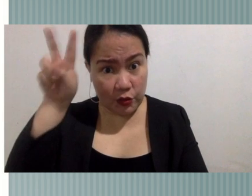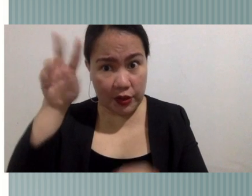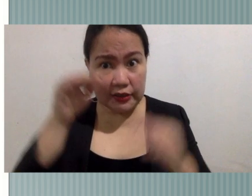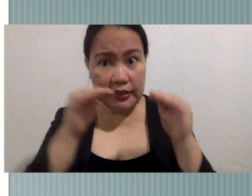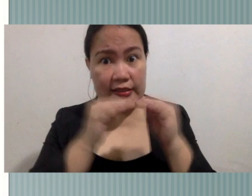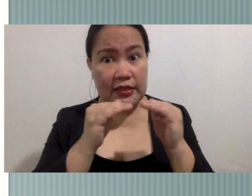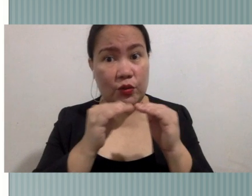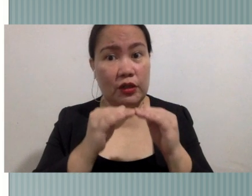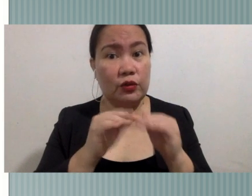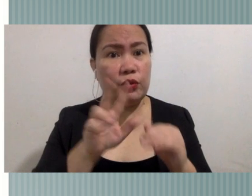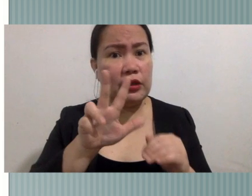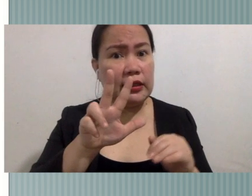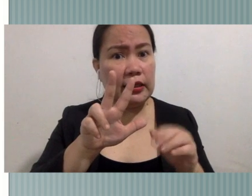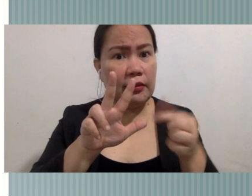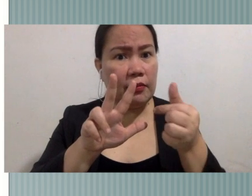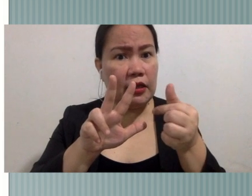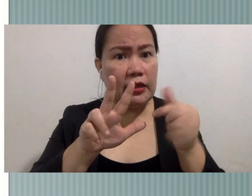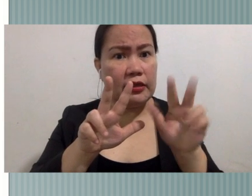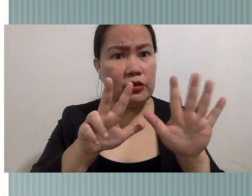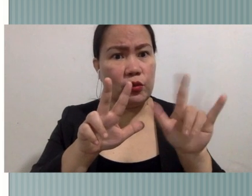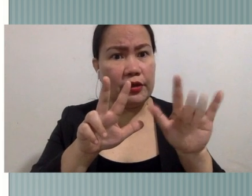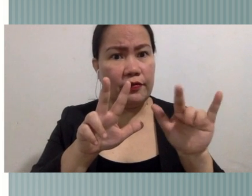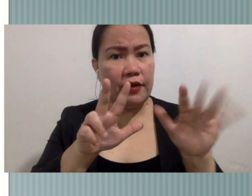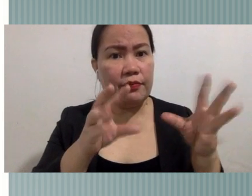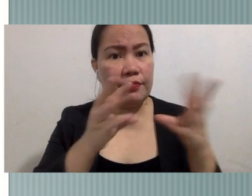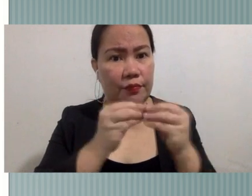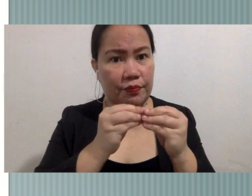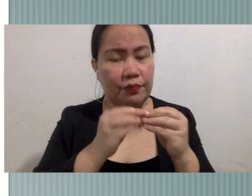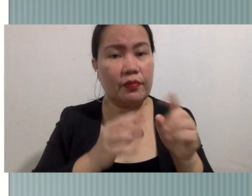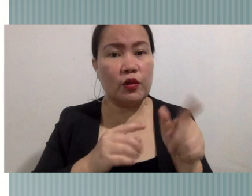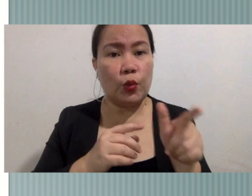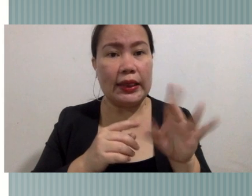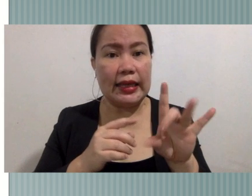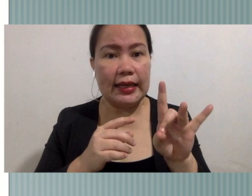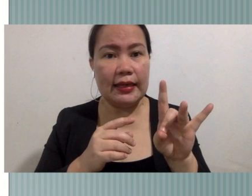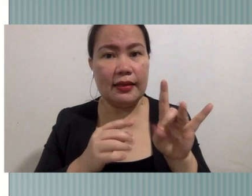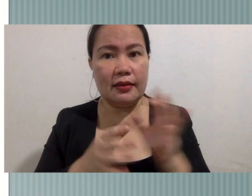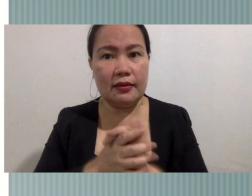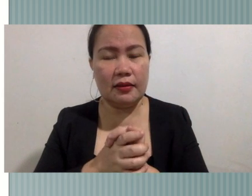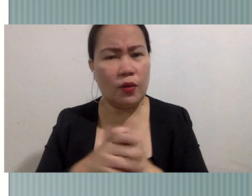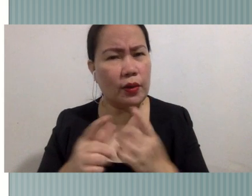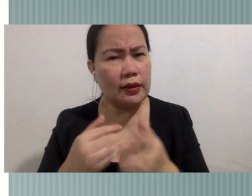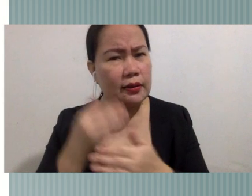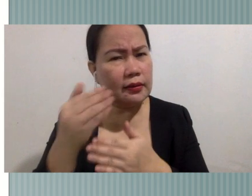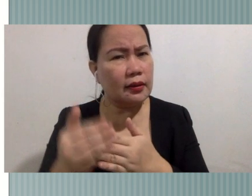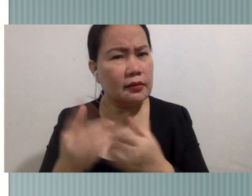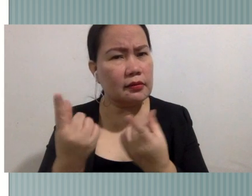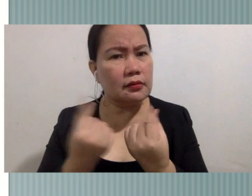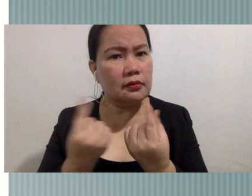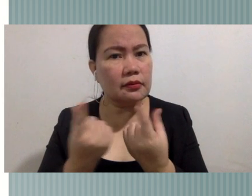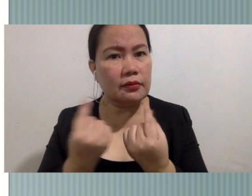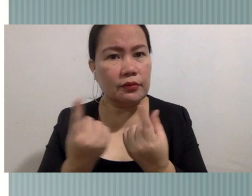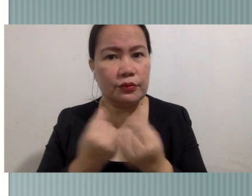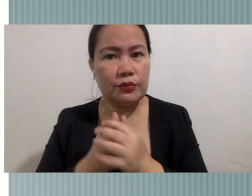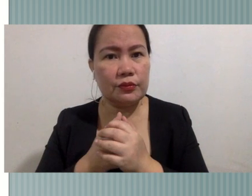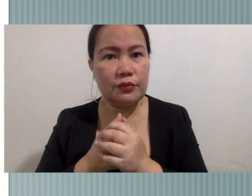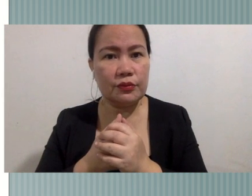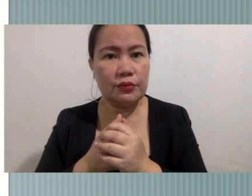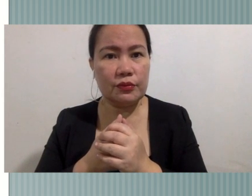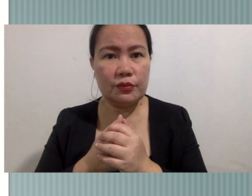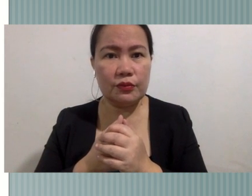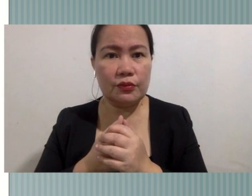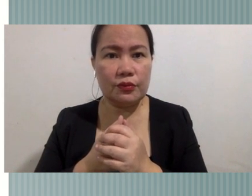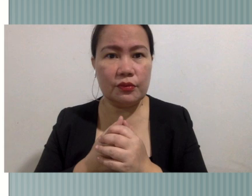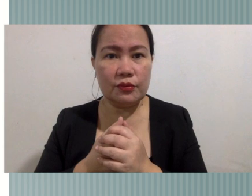squared is equal to 28. Anong sunod na gagawin natin? Ano ba yung